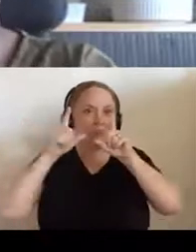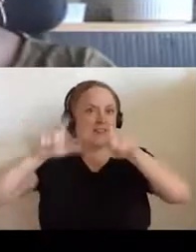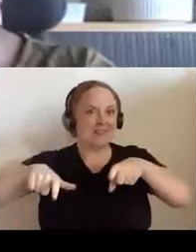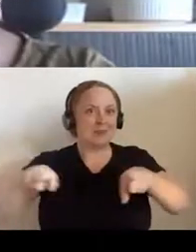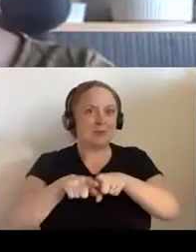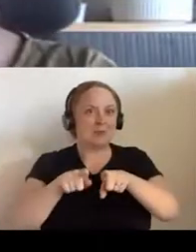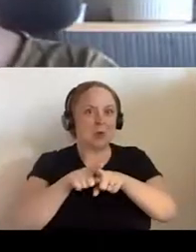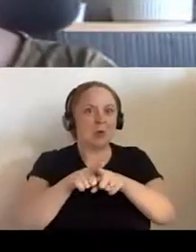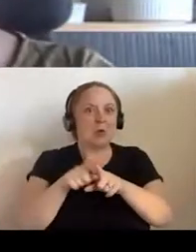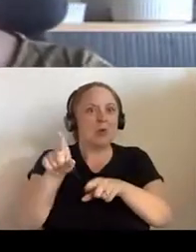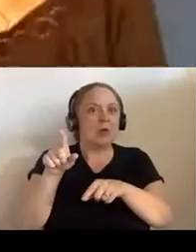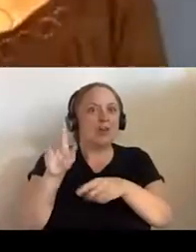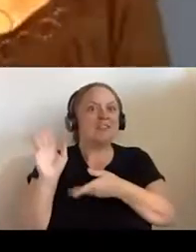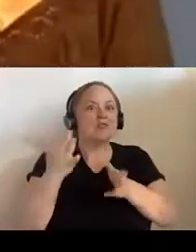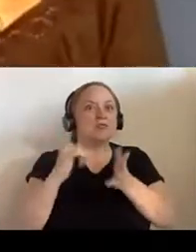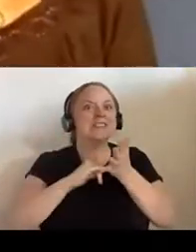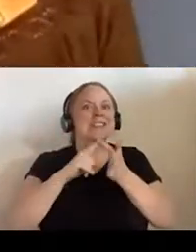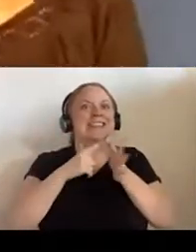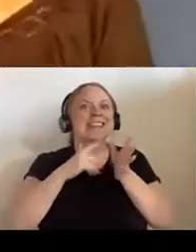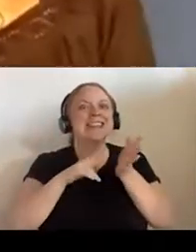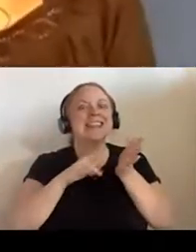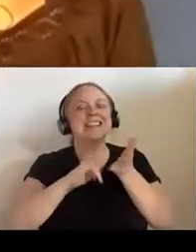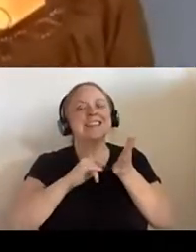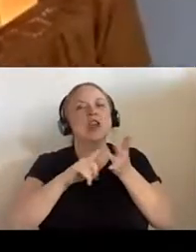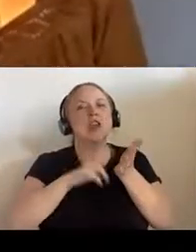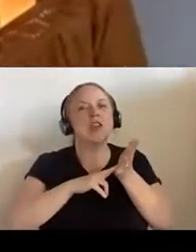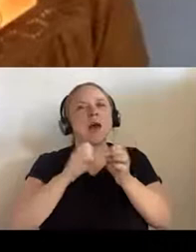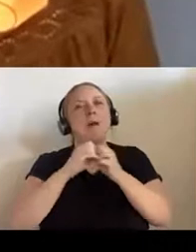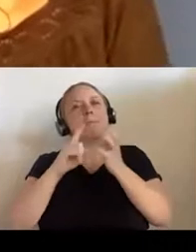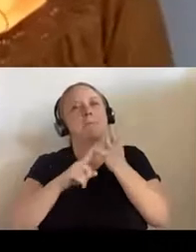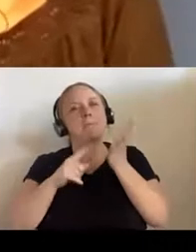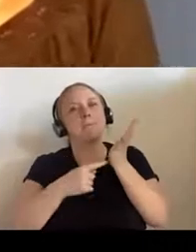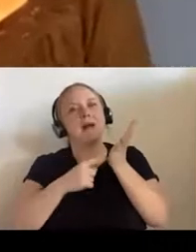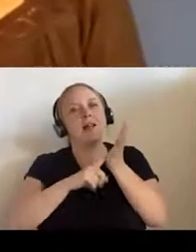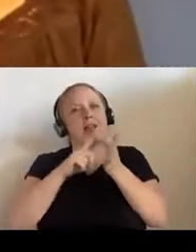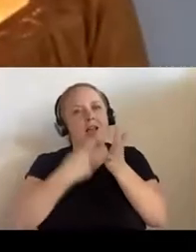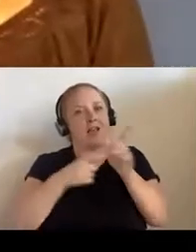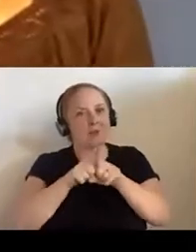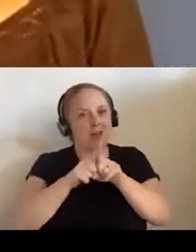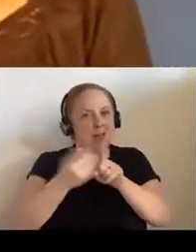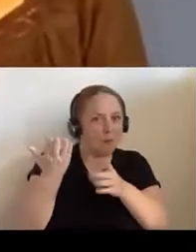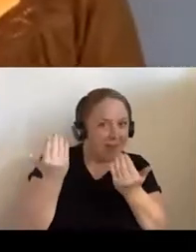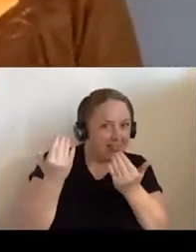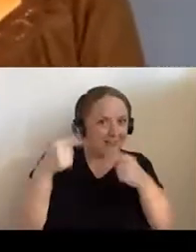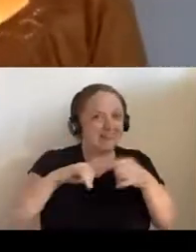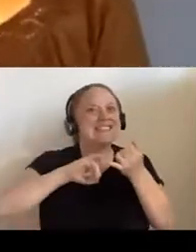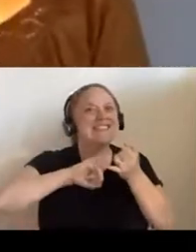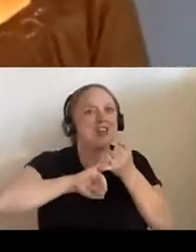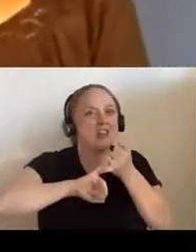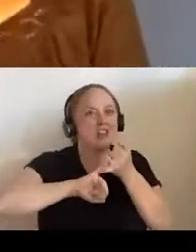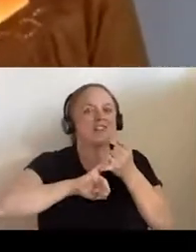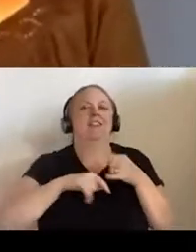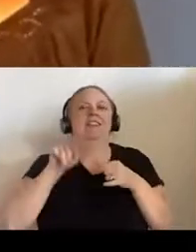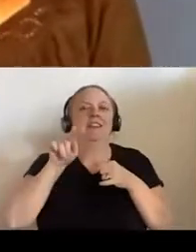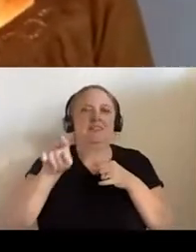Susan Butler to be in conversation with Akeelah. Hi, Susan. Welcome. Susan Butler is a